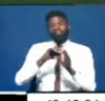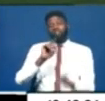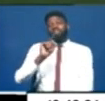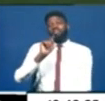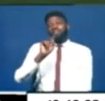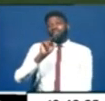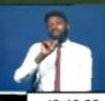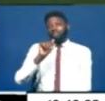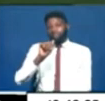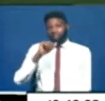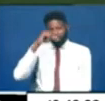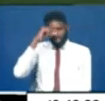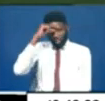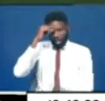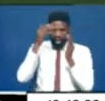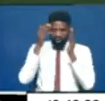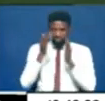was actually in,